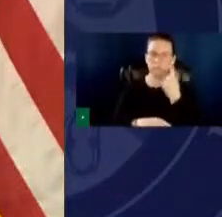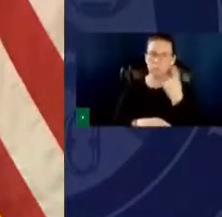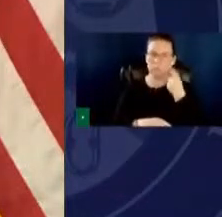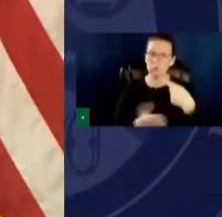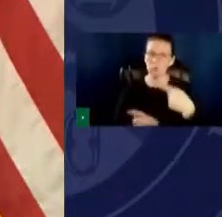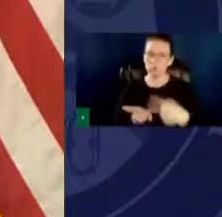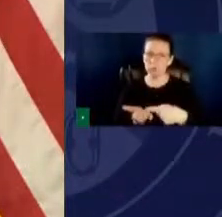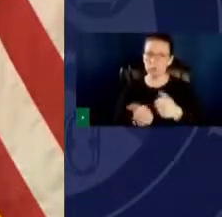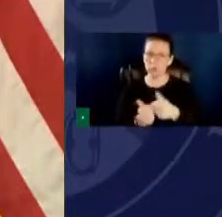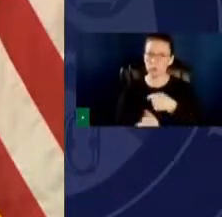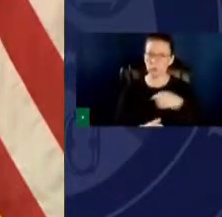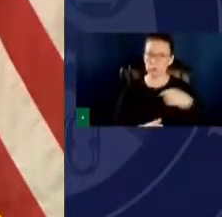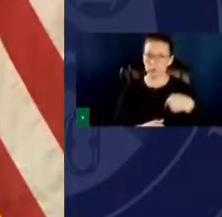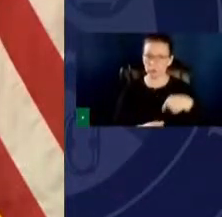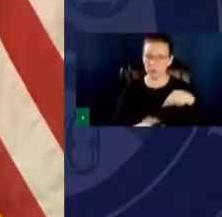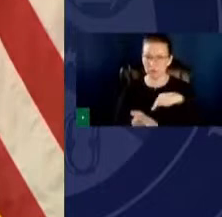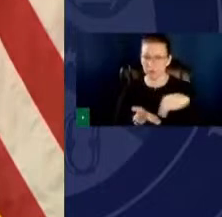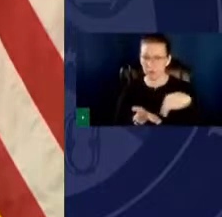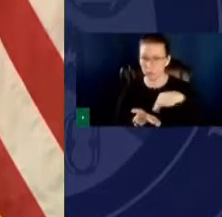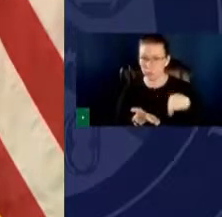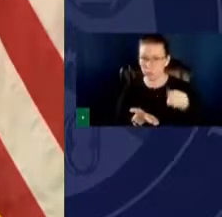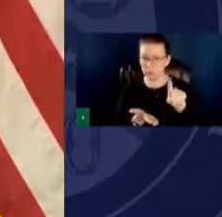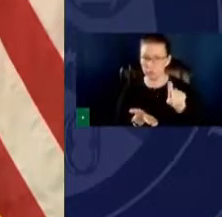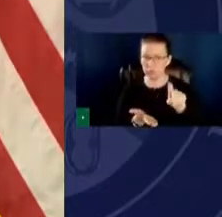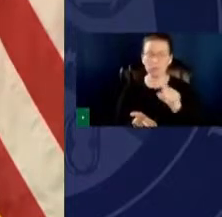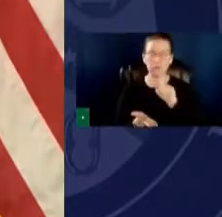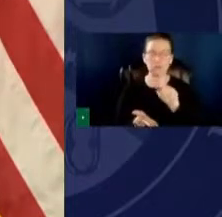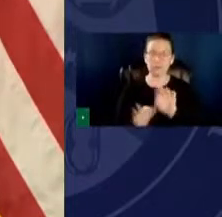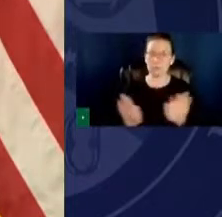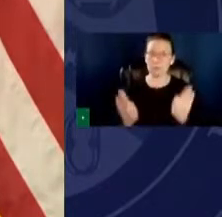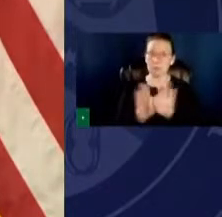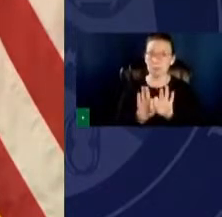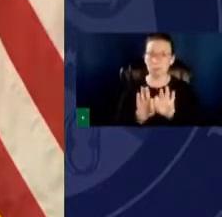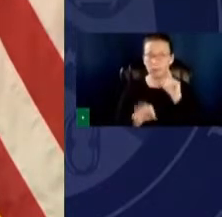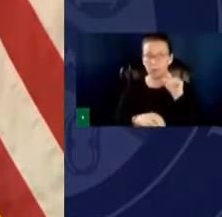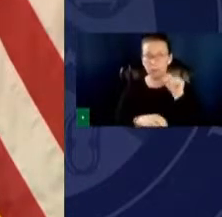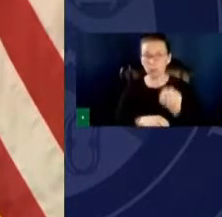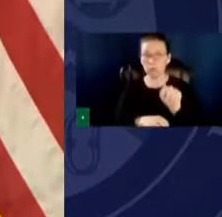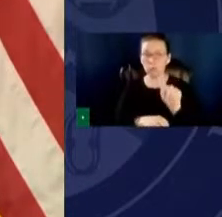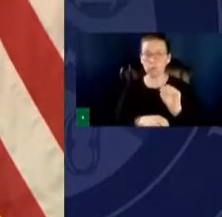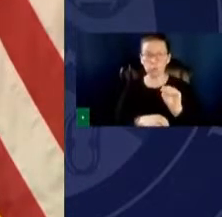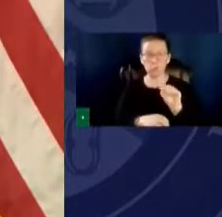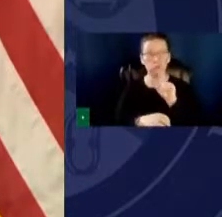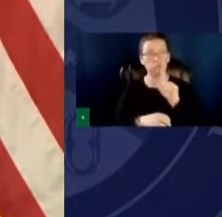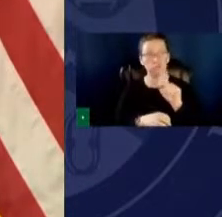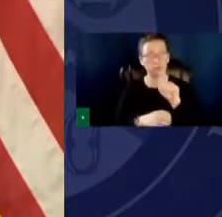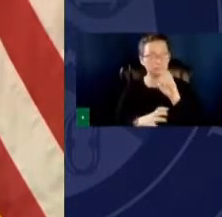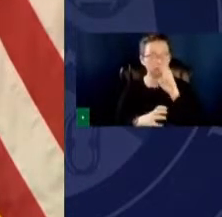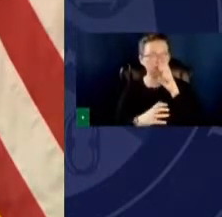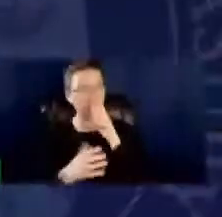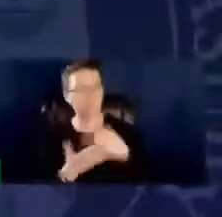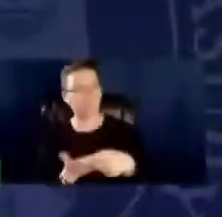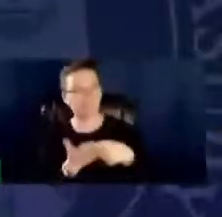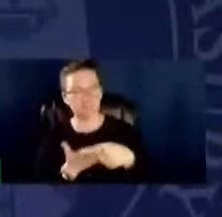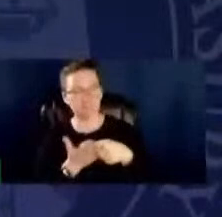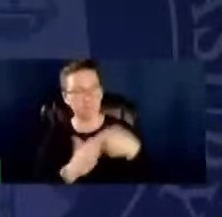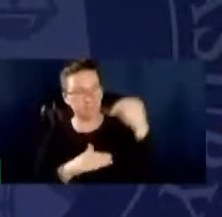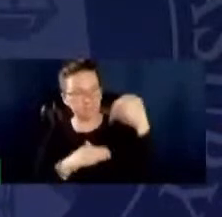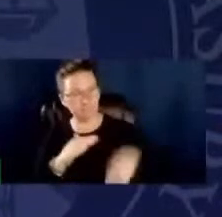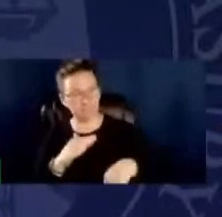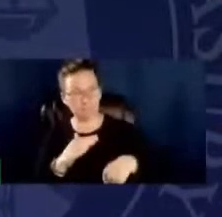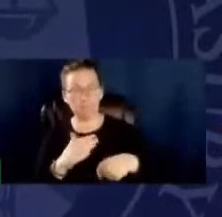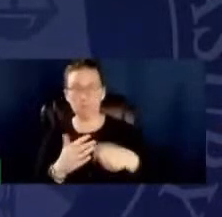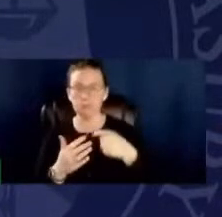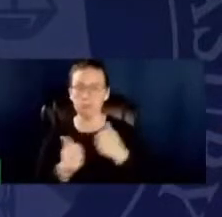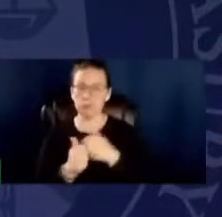reducir esa dependencia, pero no a fragmentar, como bien ha dicho, el marco económico. More broadly on economic issues